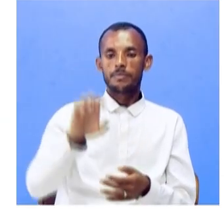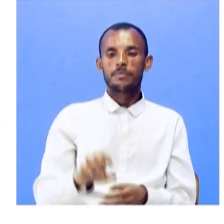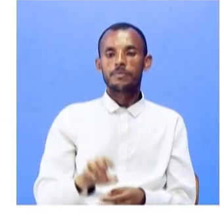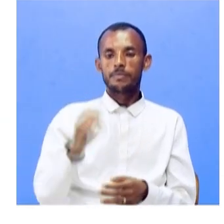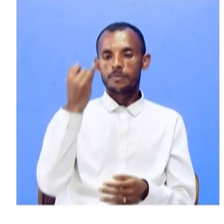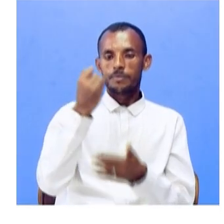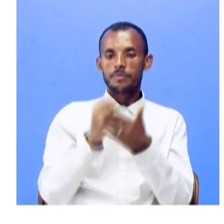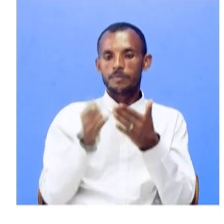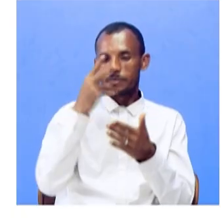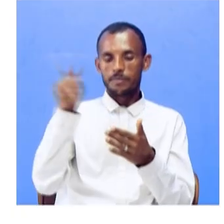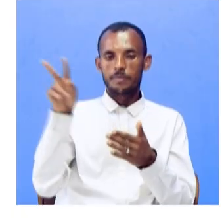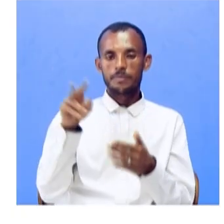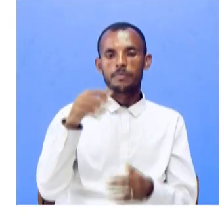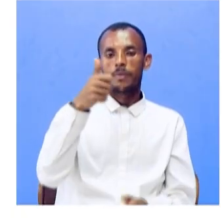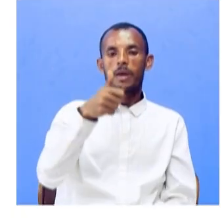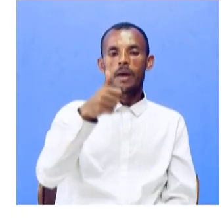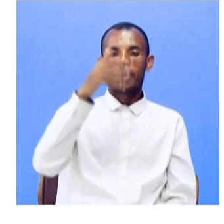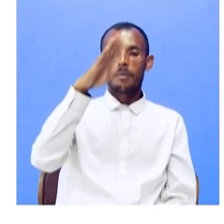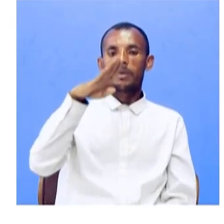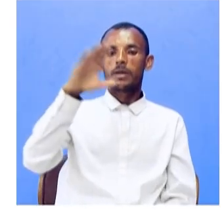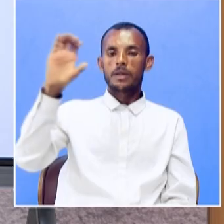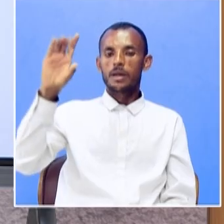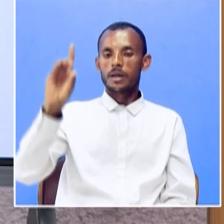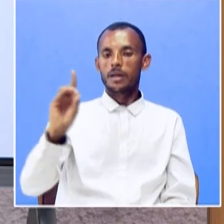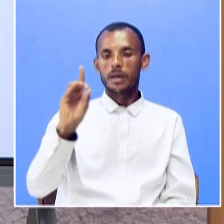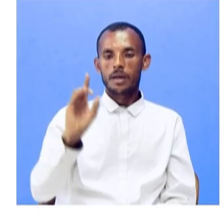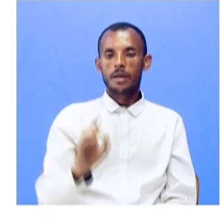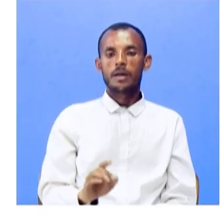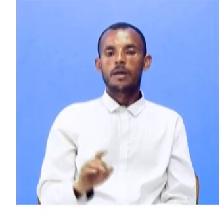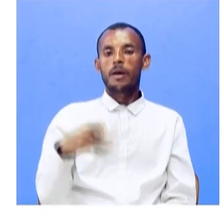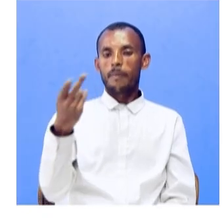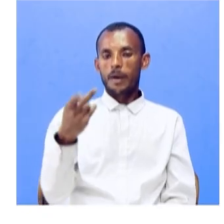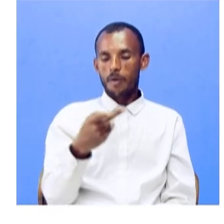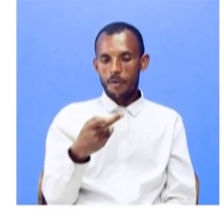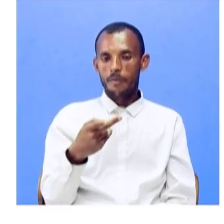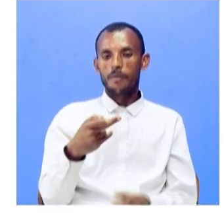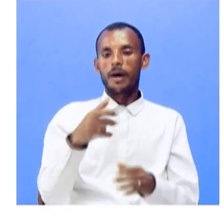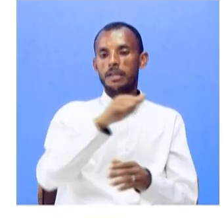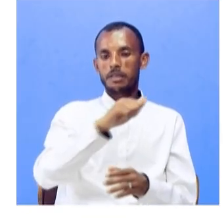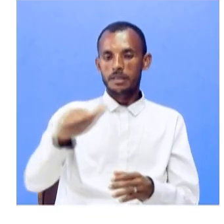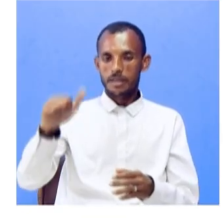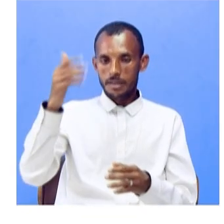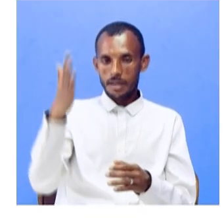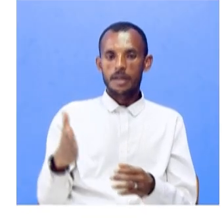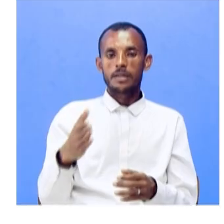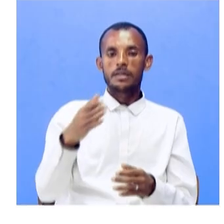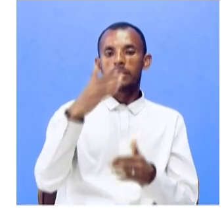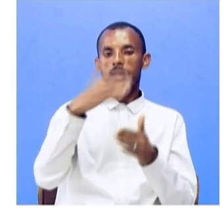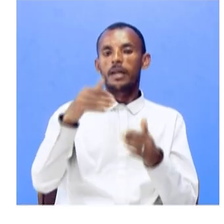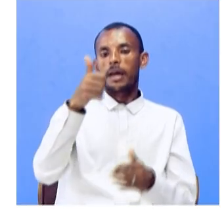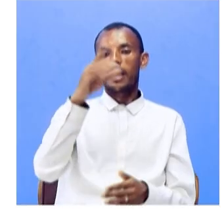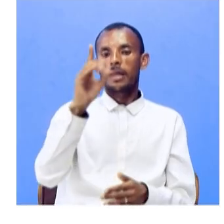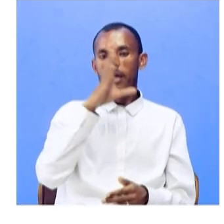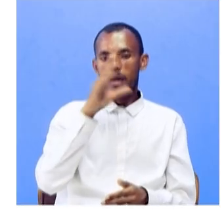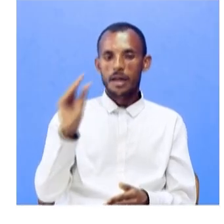A, B, C, D, a pair of adjacent sides. These two are side AB and side AD